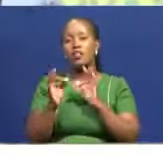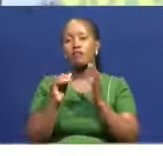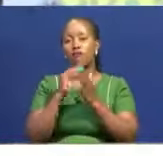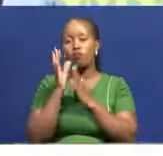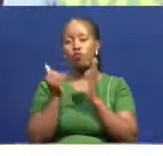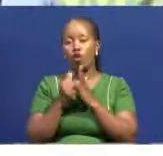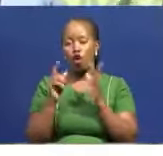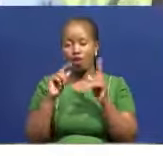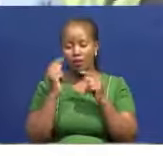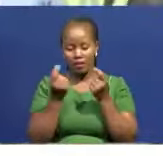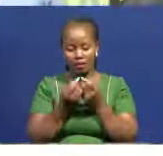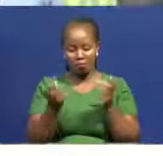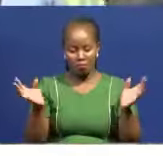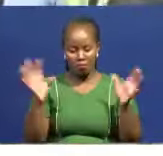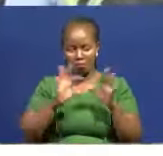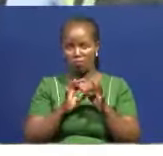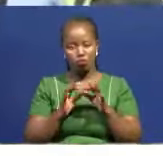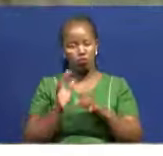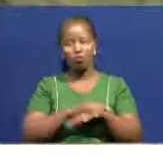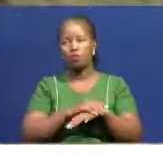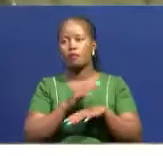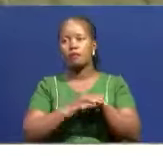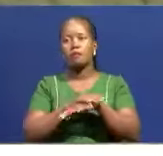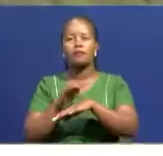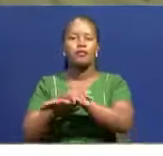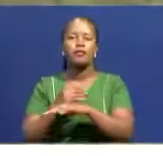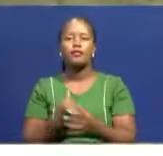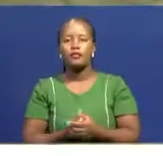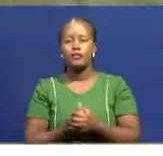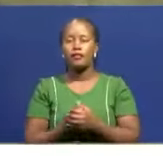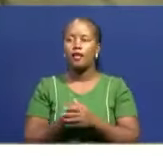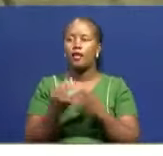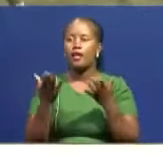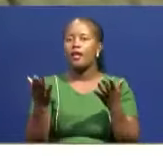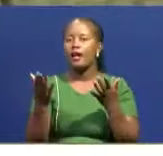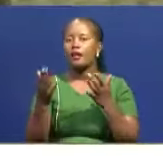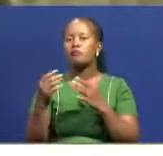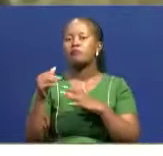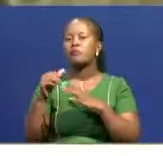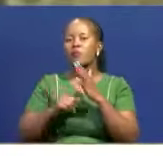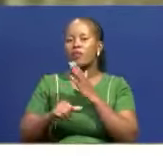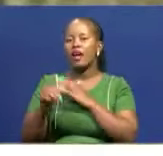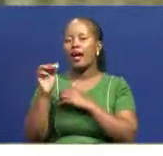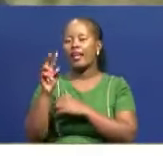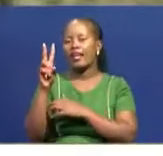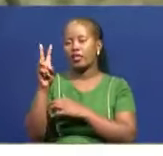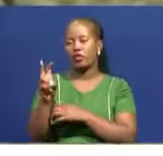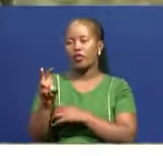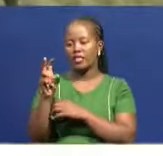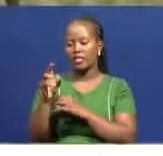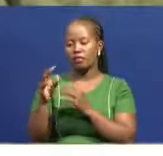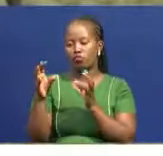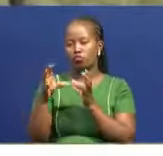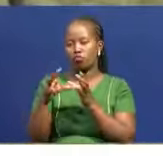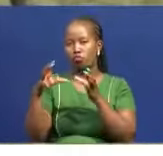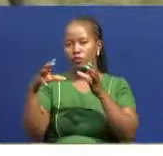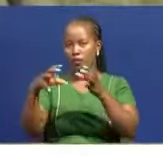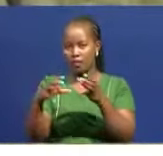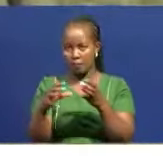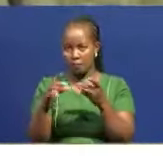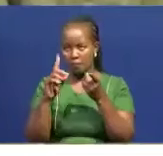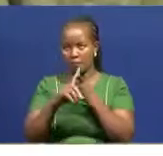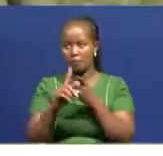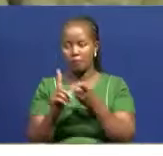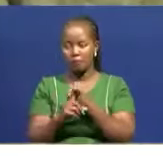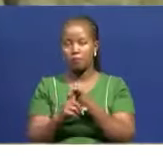together, then it would help. Let me talk about the under-20s. Two things as we come to a close. Number one, Chipu,